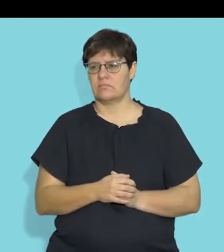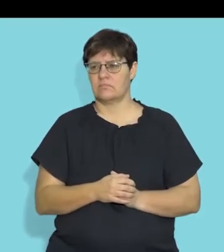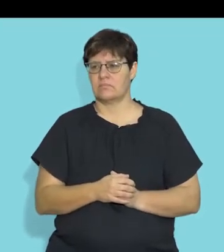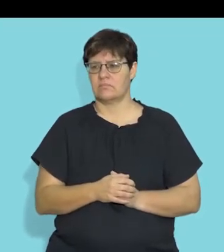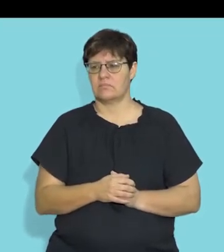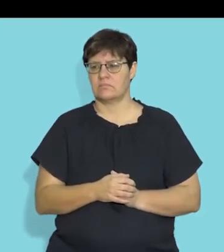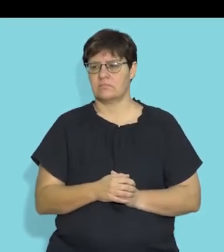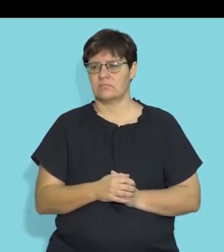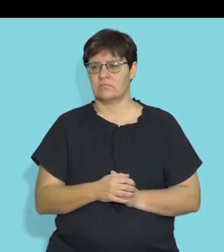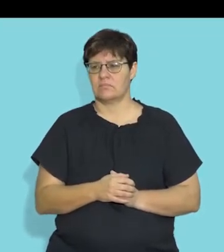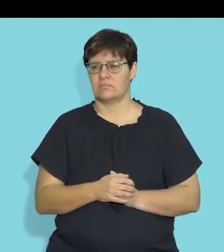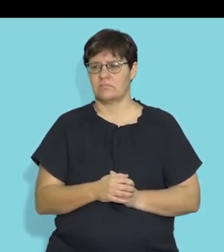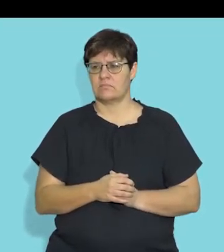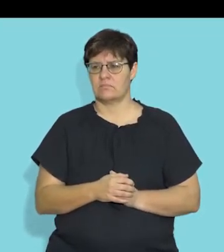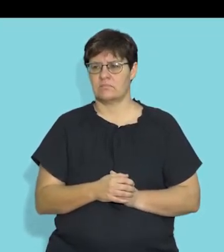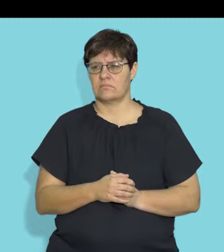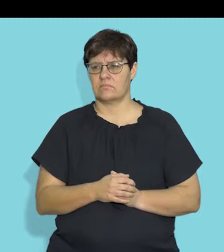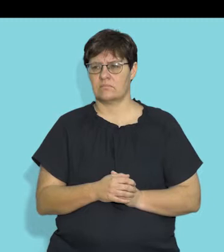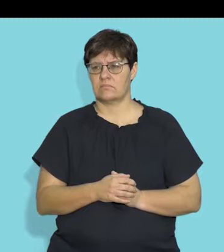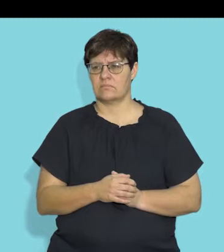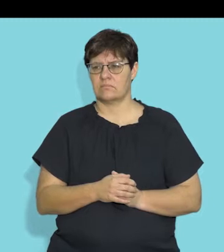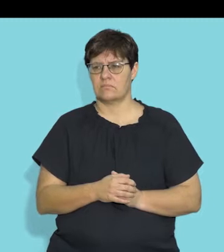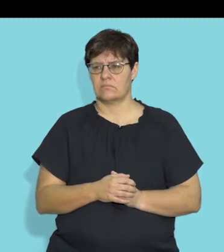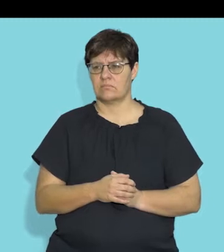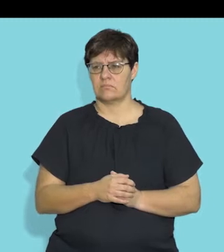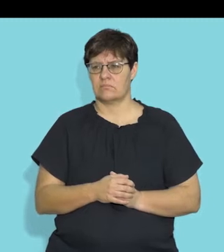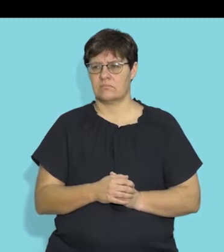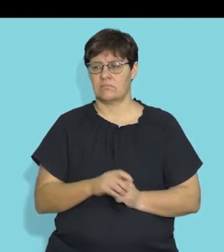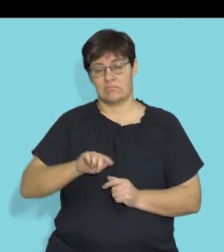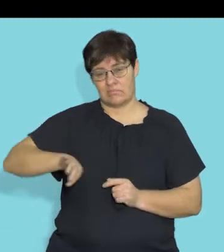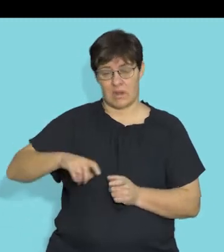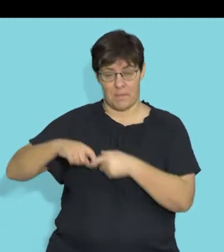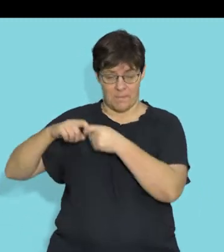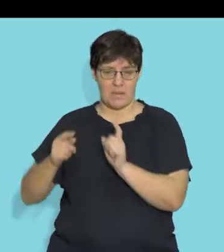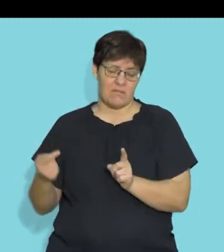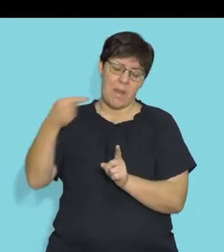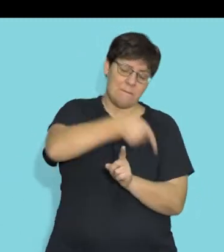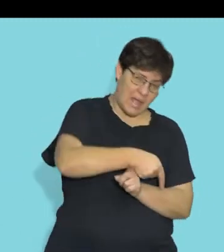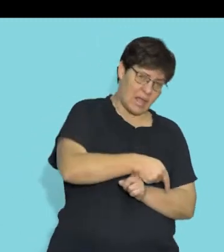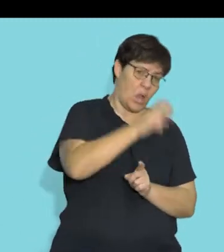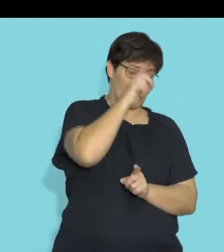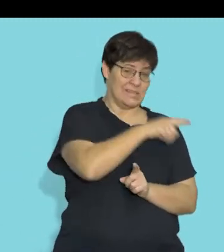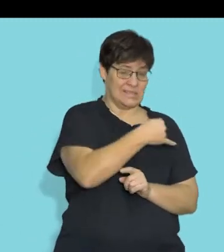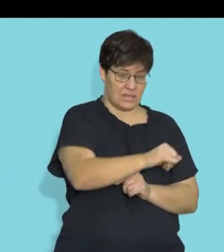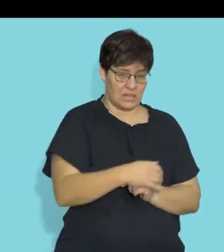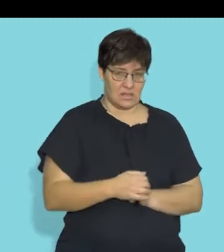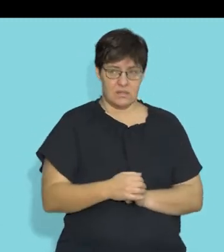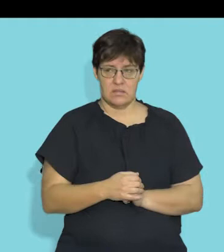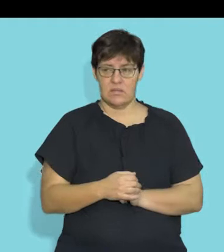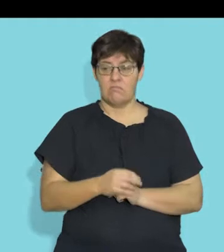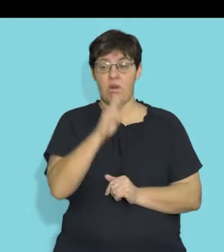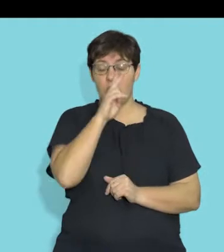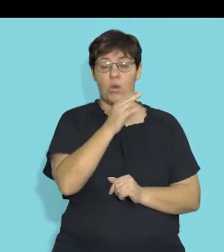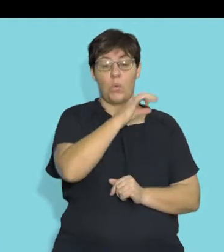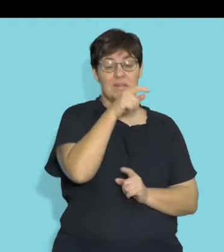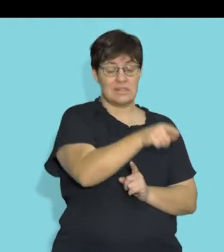and, oh, we're still busy with the Queens branch. We'll come back to the other branch. Let's carry on with Queens. If we look at Queens,